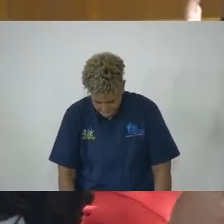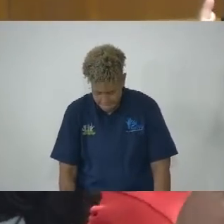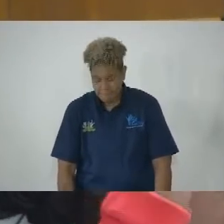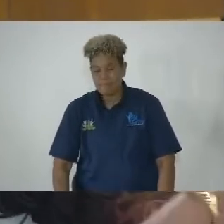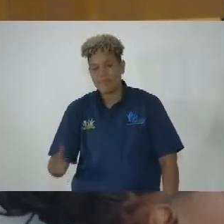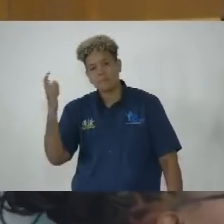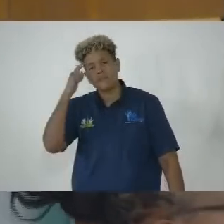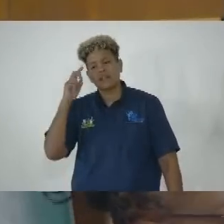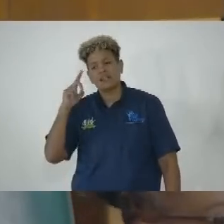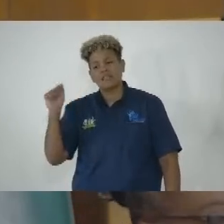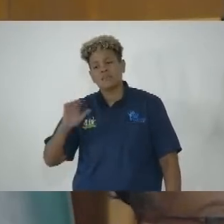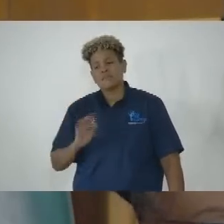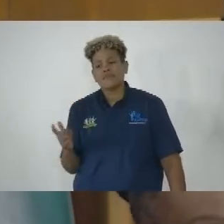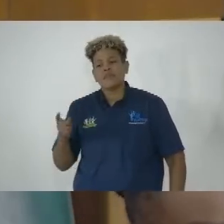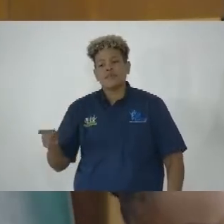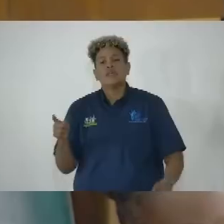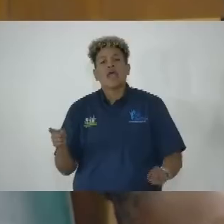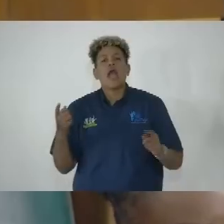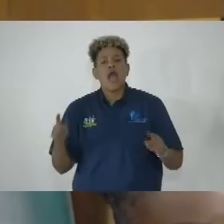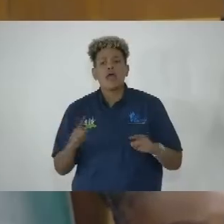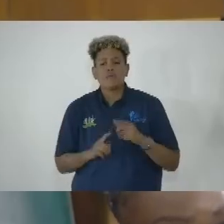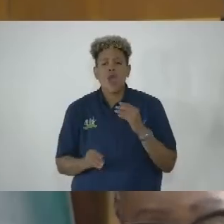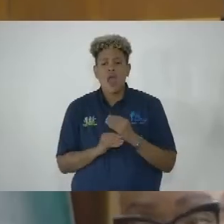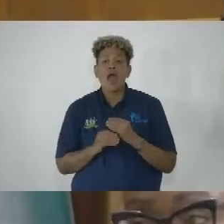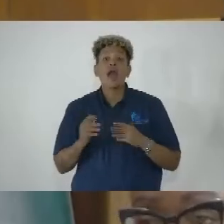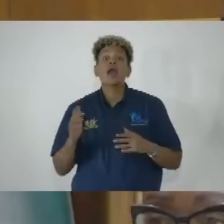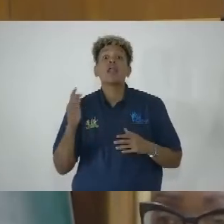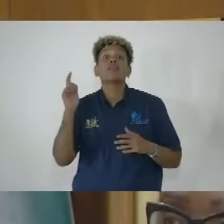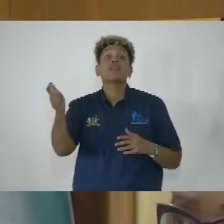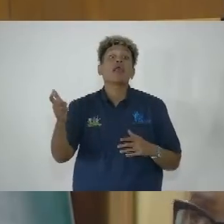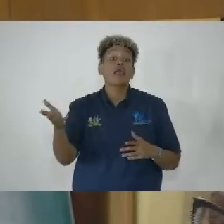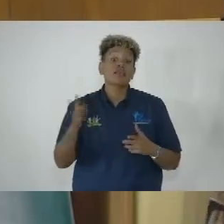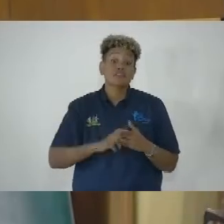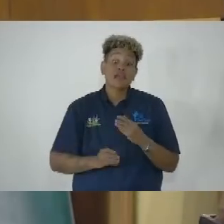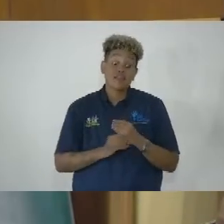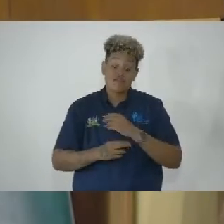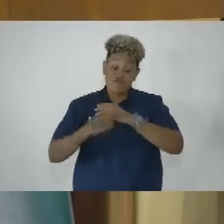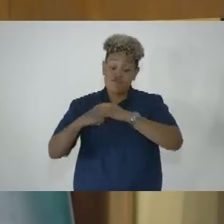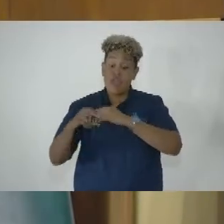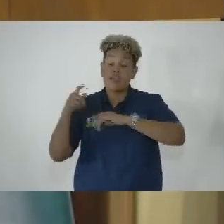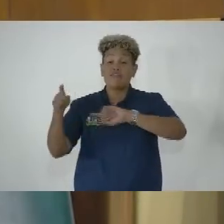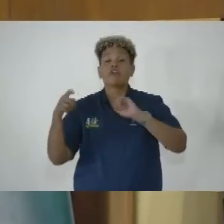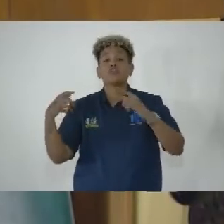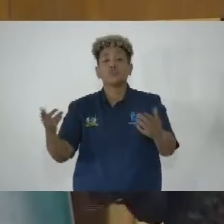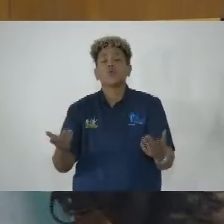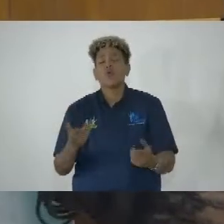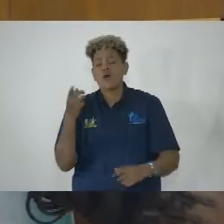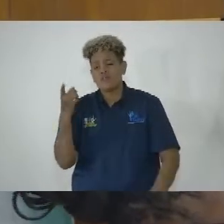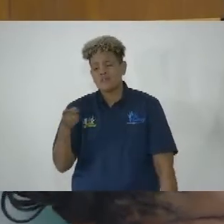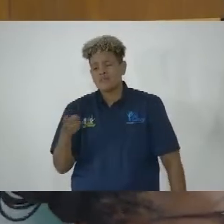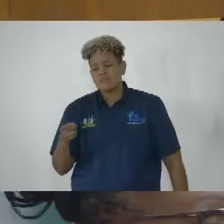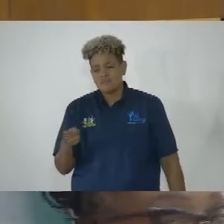mentally disabled, and then references to